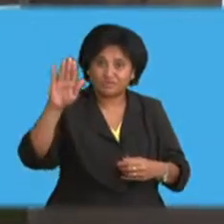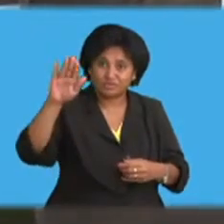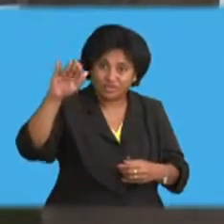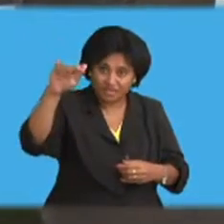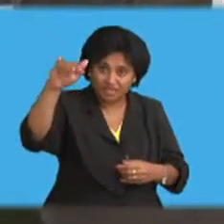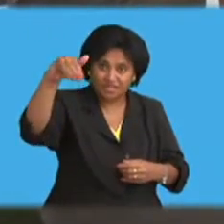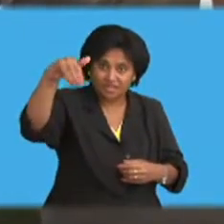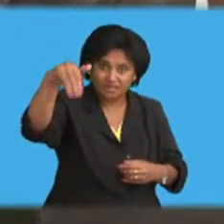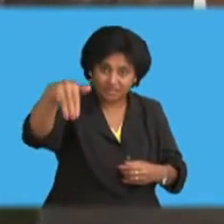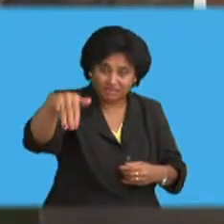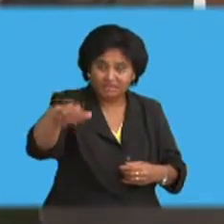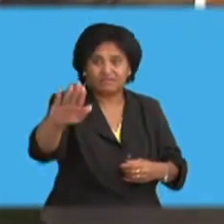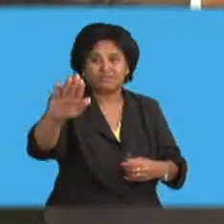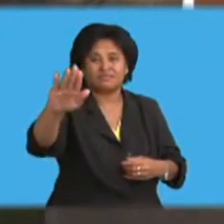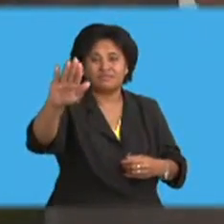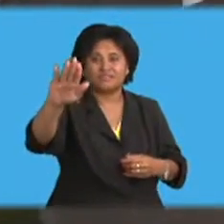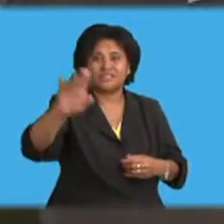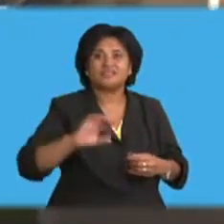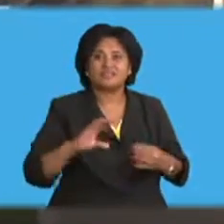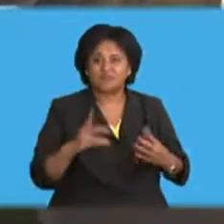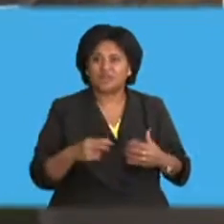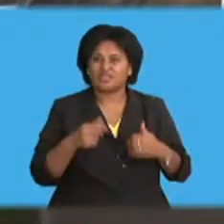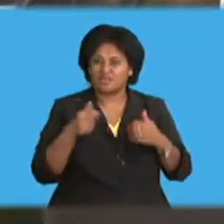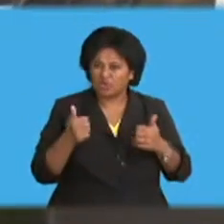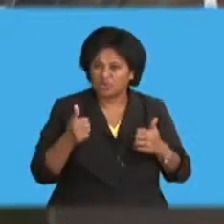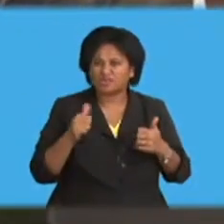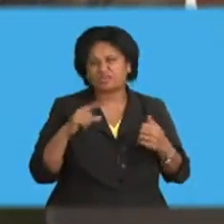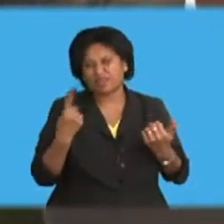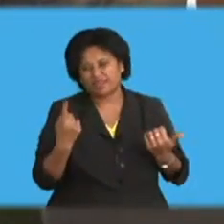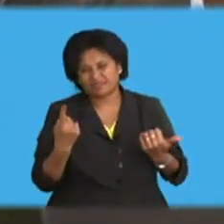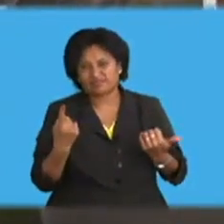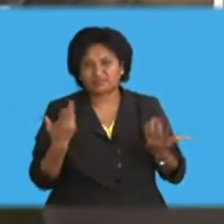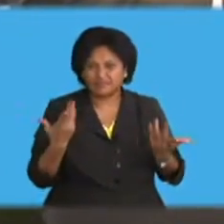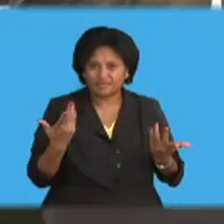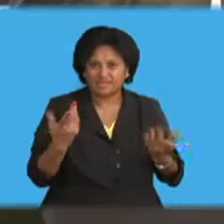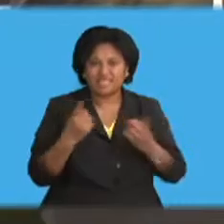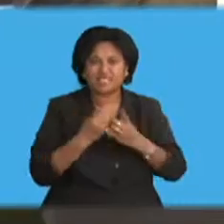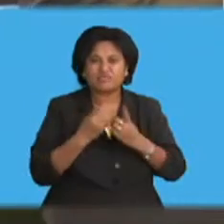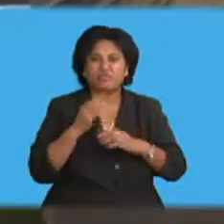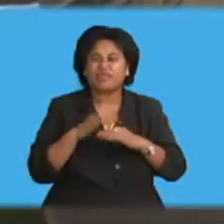successful, but painful because of the losses, particularly in